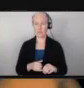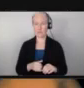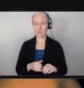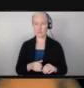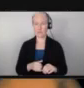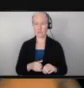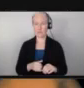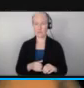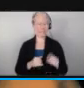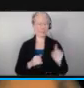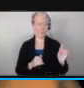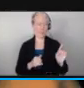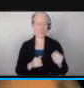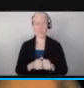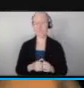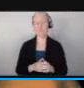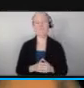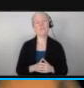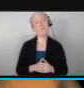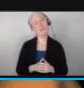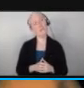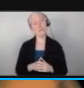Okay, 1 second.